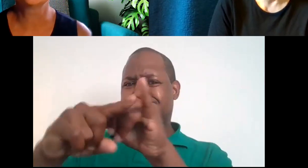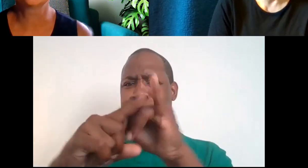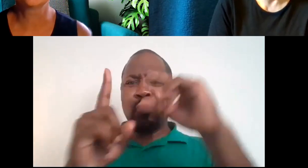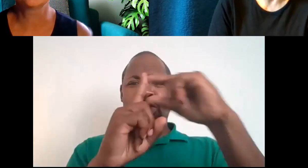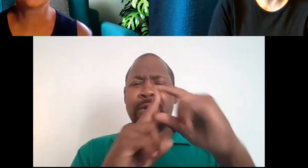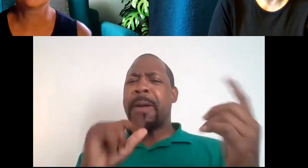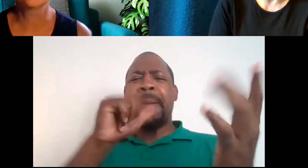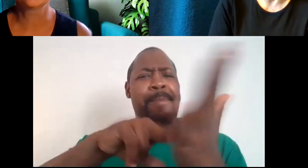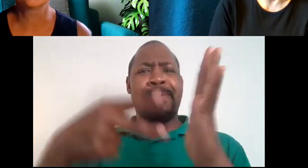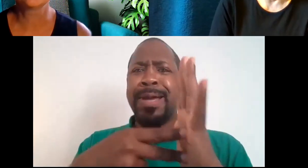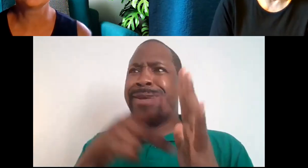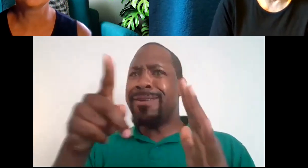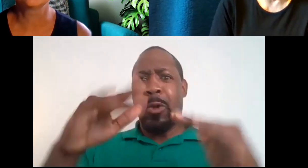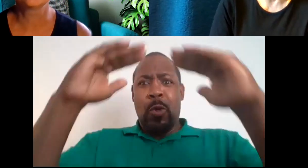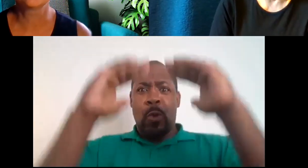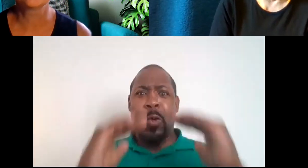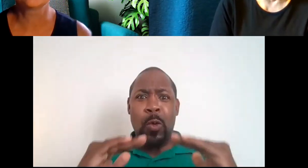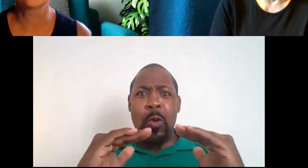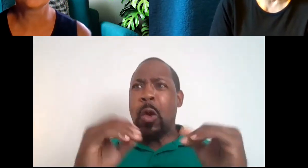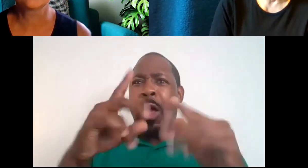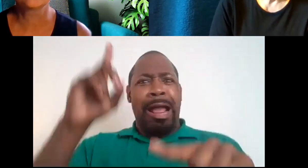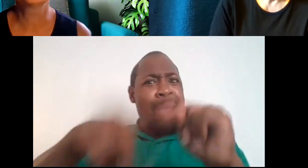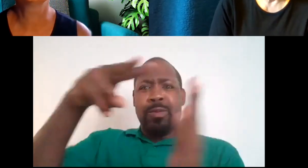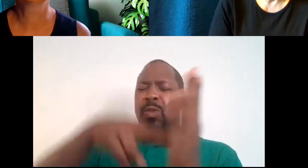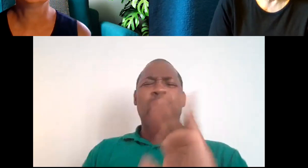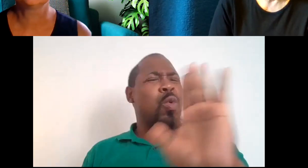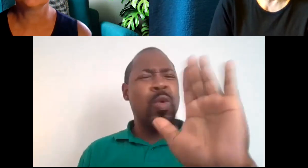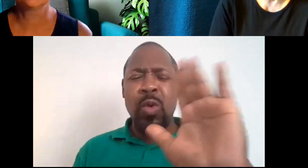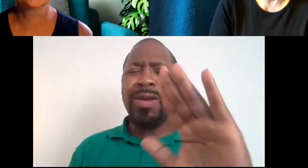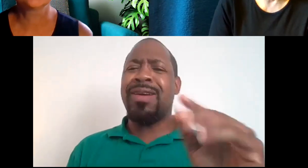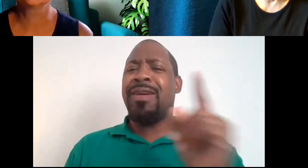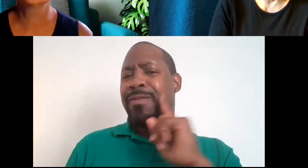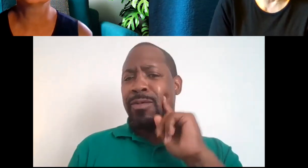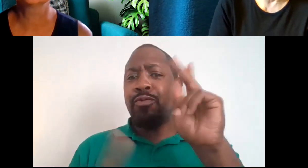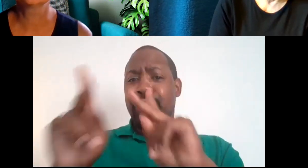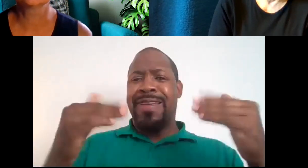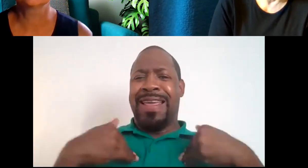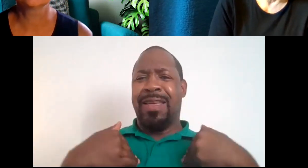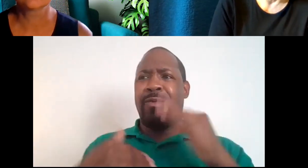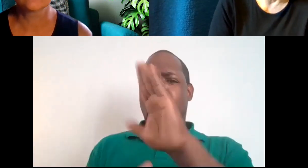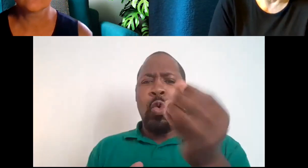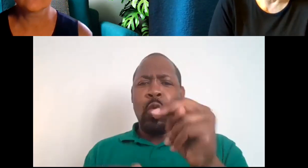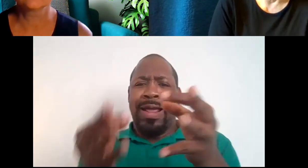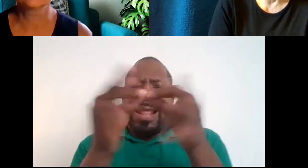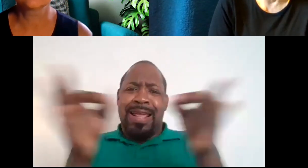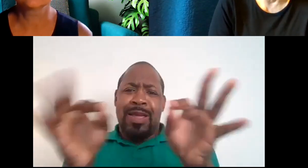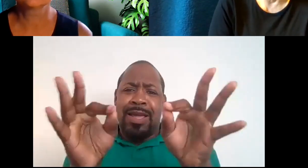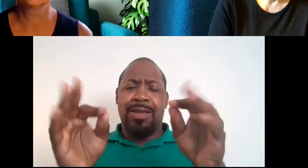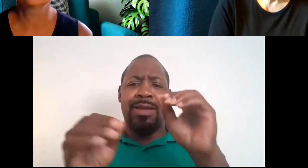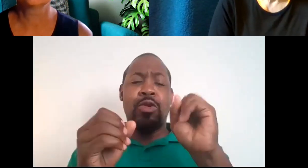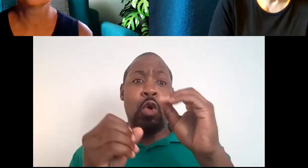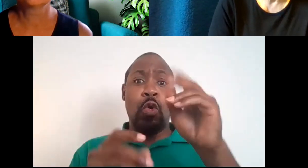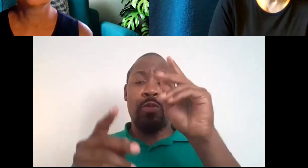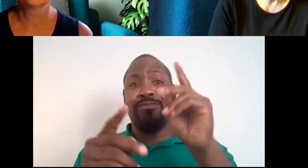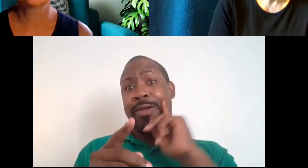education level to be able to read some of the larger words. Unfortunately, they have lower reading skills. And so,